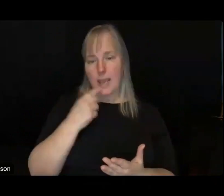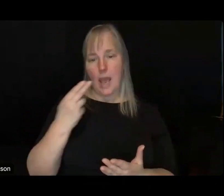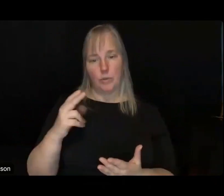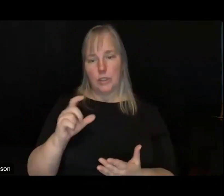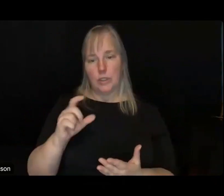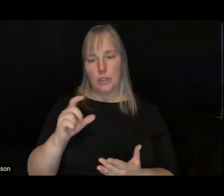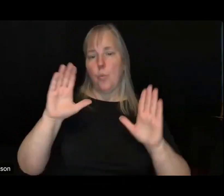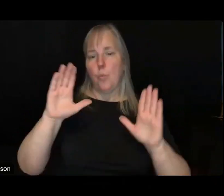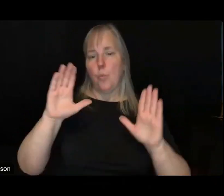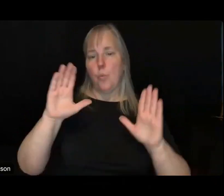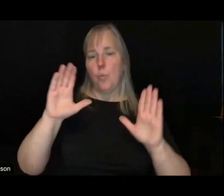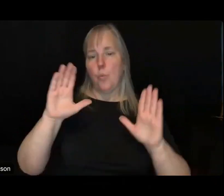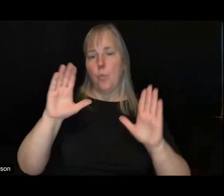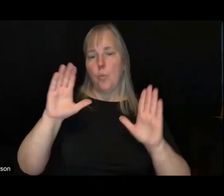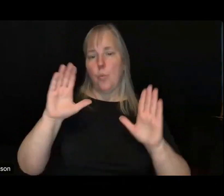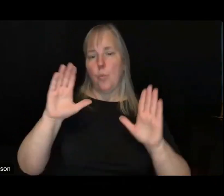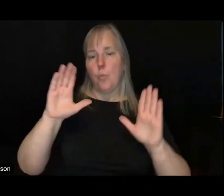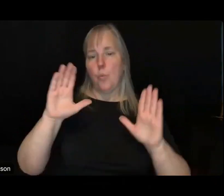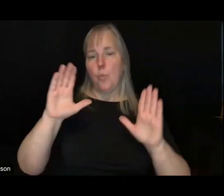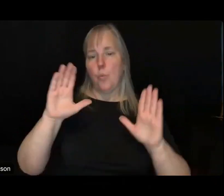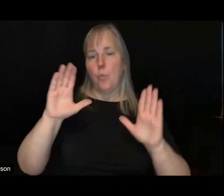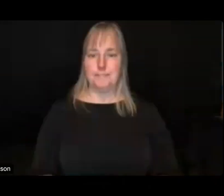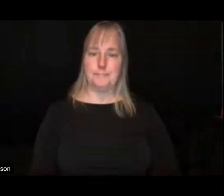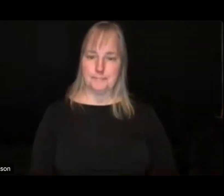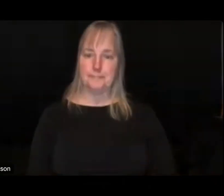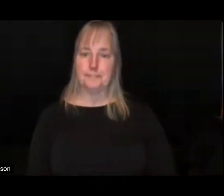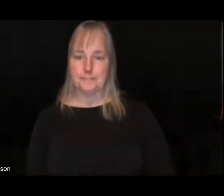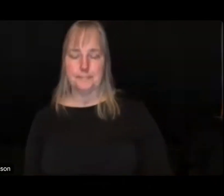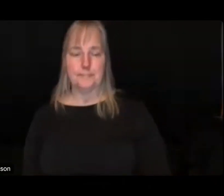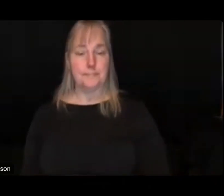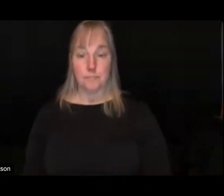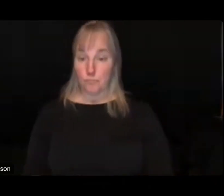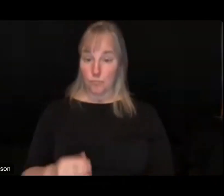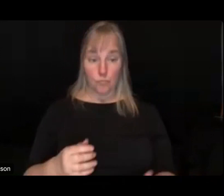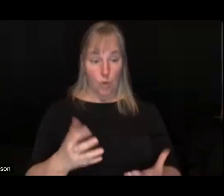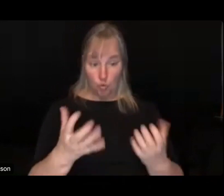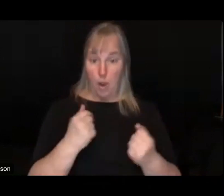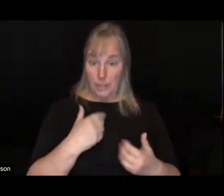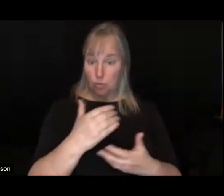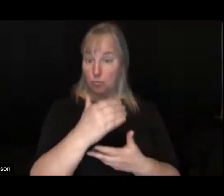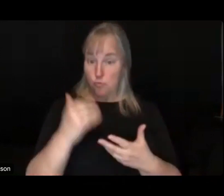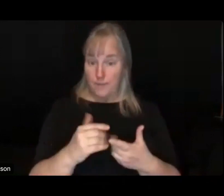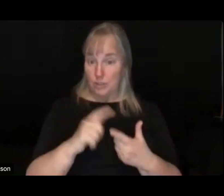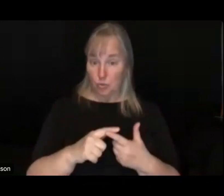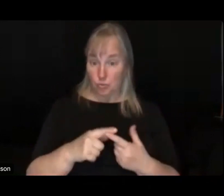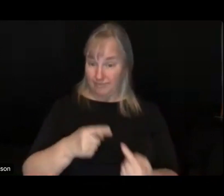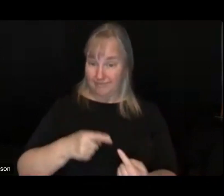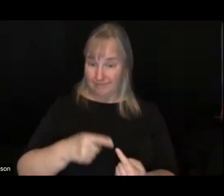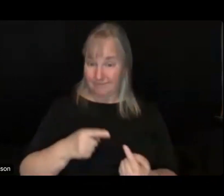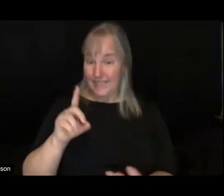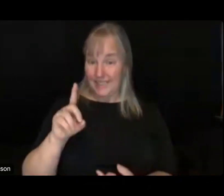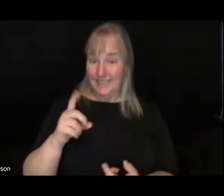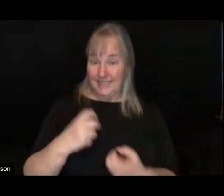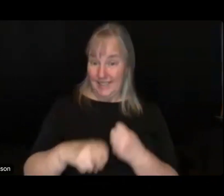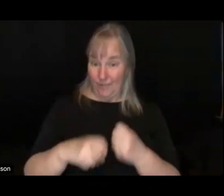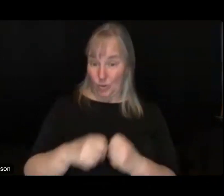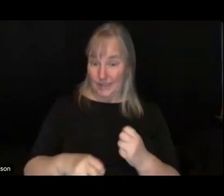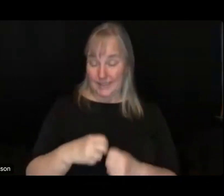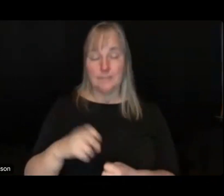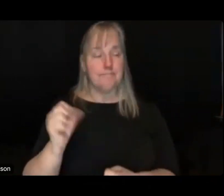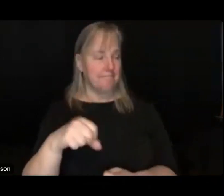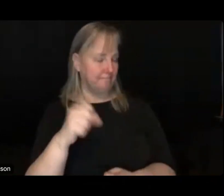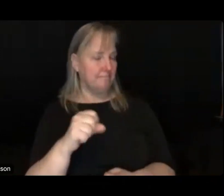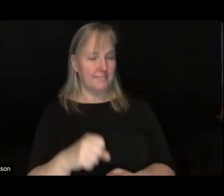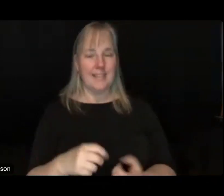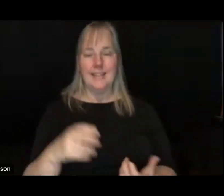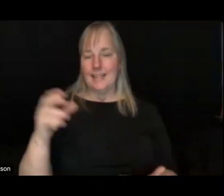business. Did you want me to move into the difficulties? Okay. Yes, Okay. thank you. Yeah. So some of the